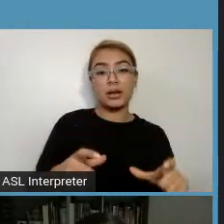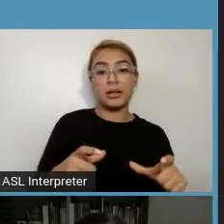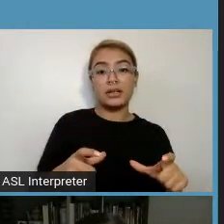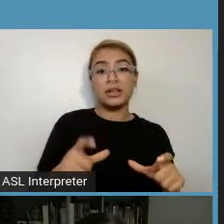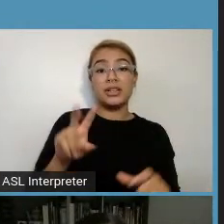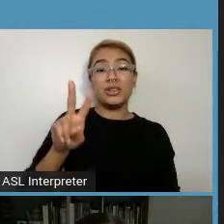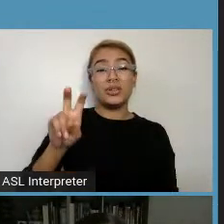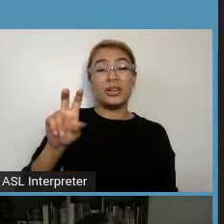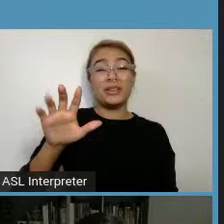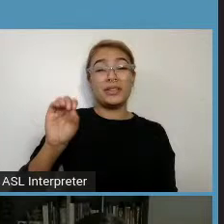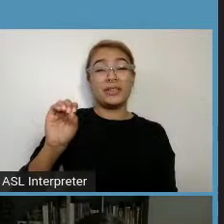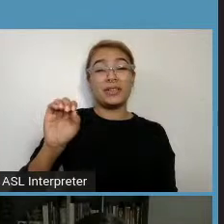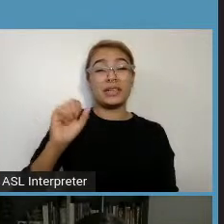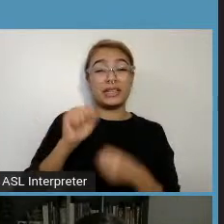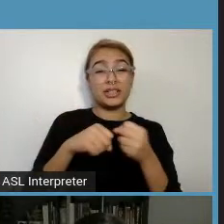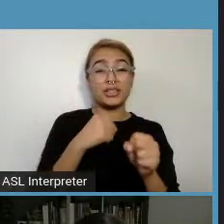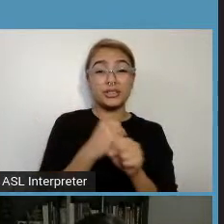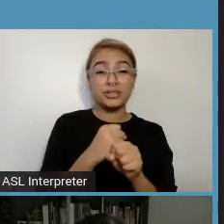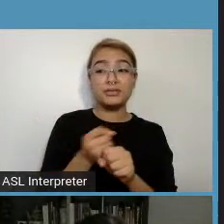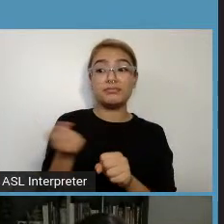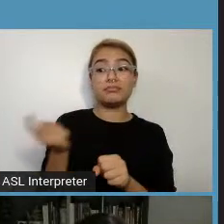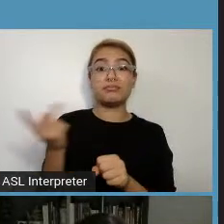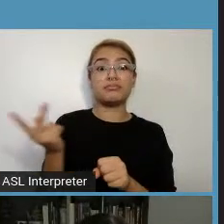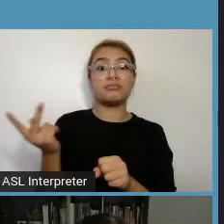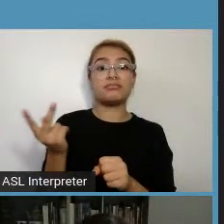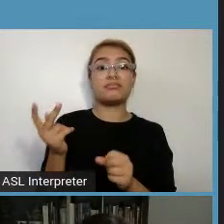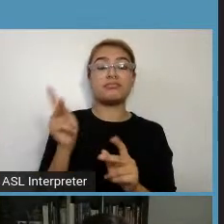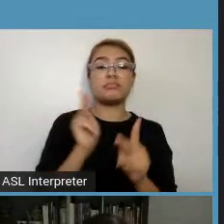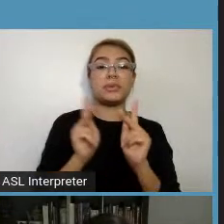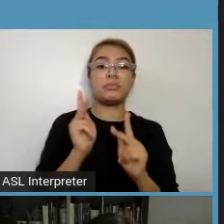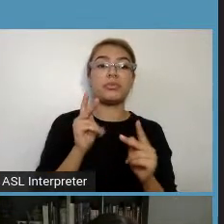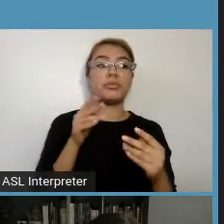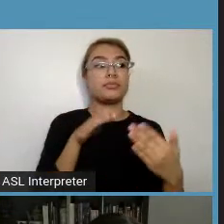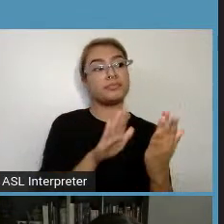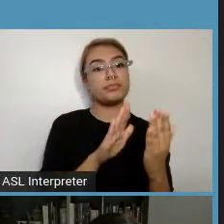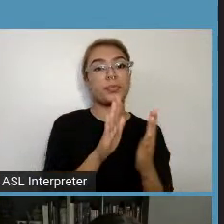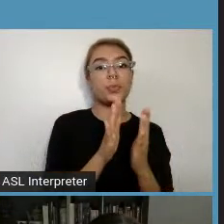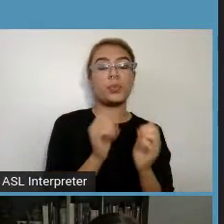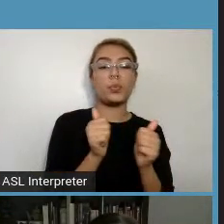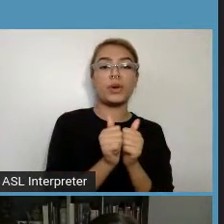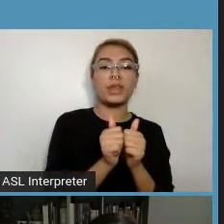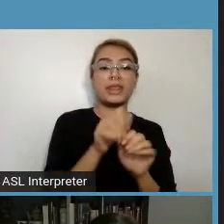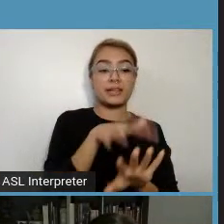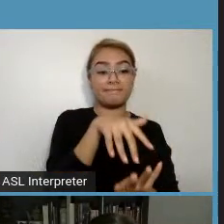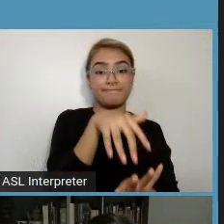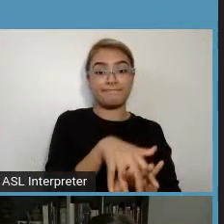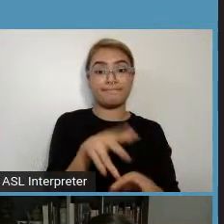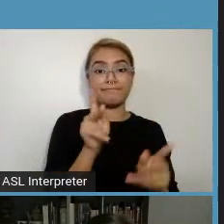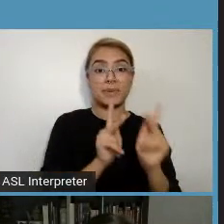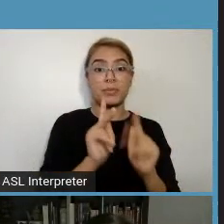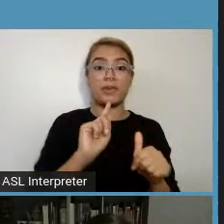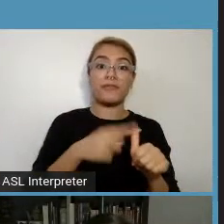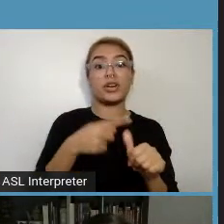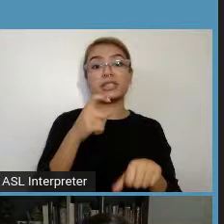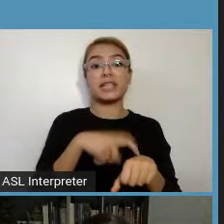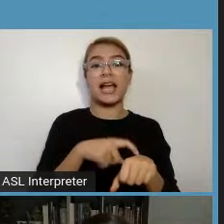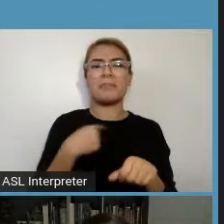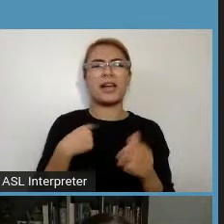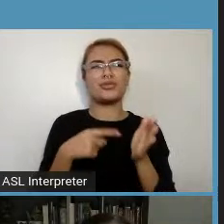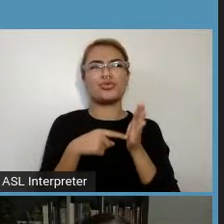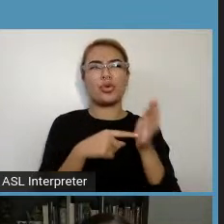and Escalante came through Utah and met with the Native Americans for the first time. And I'll show you a painting of that here in a minute.